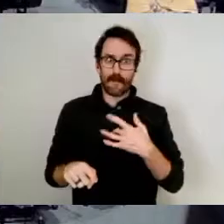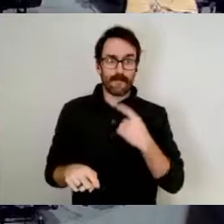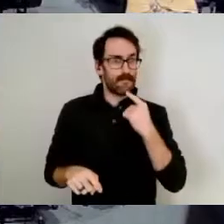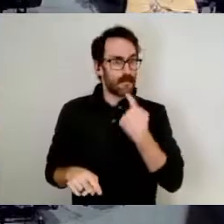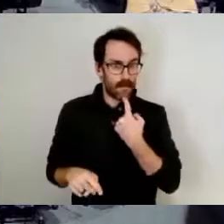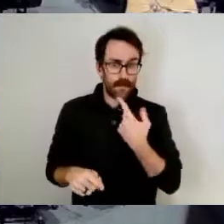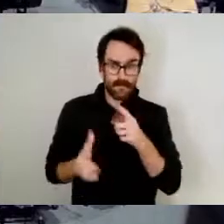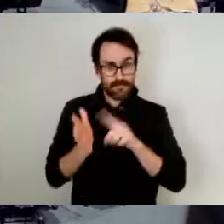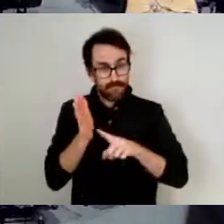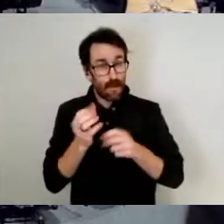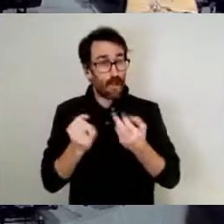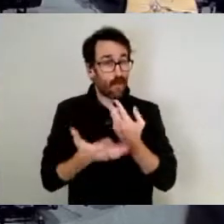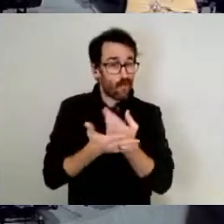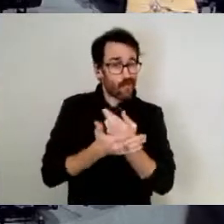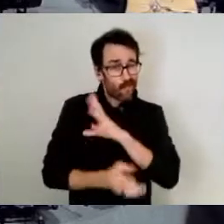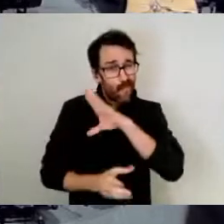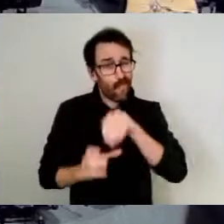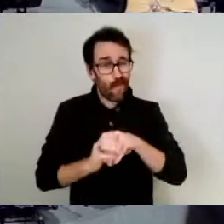Deputy Bell,